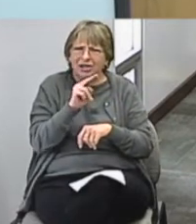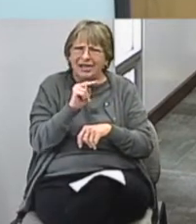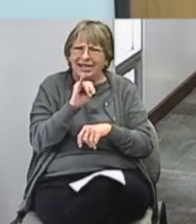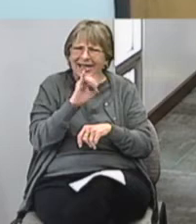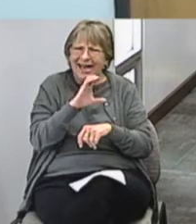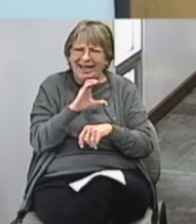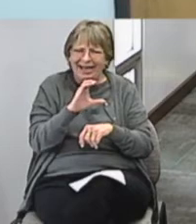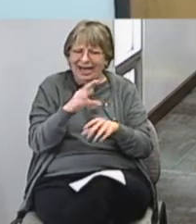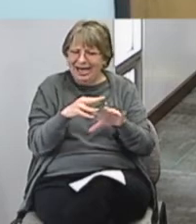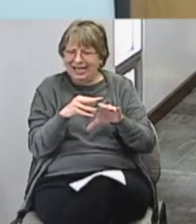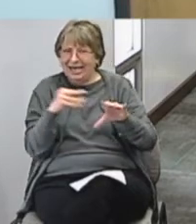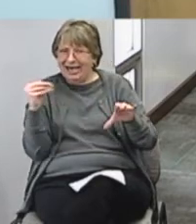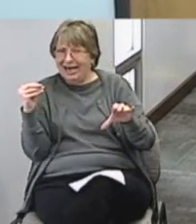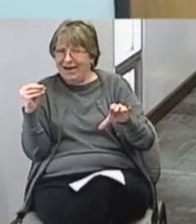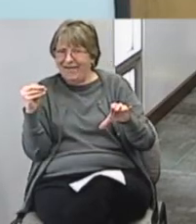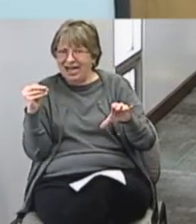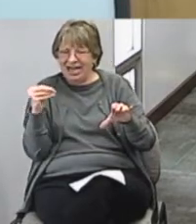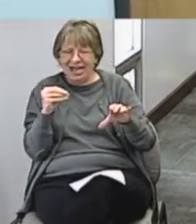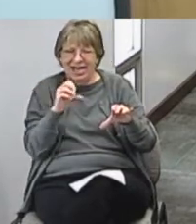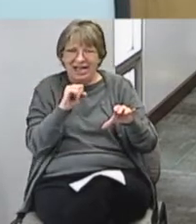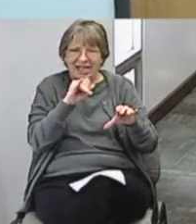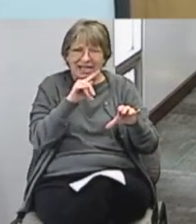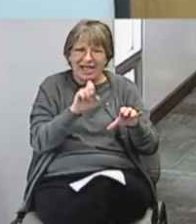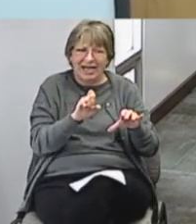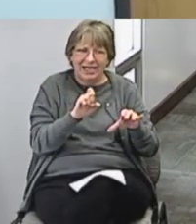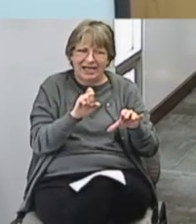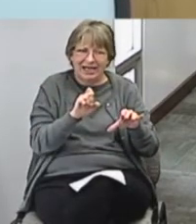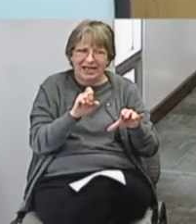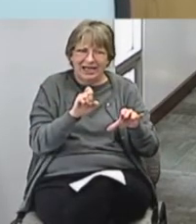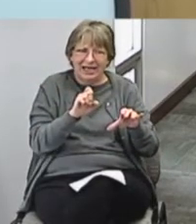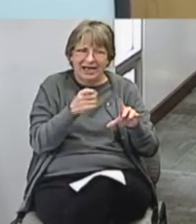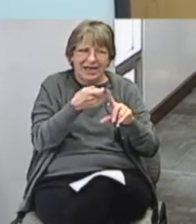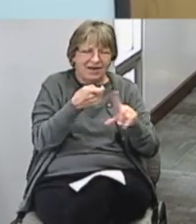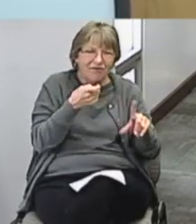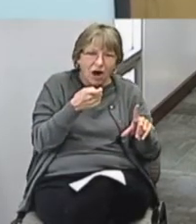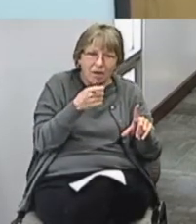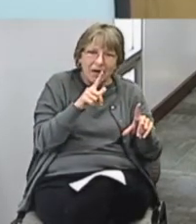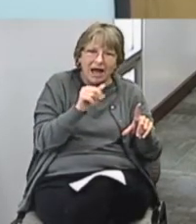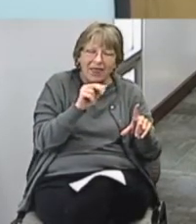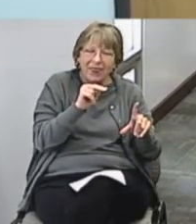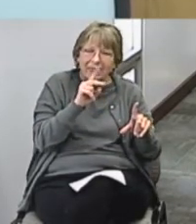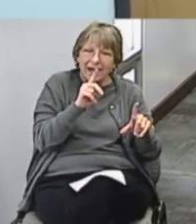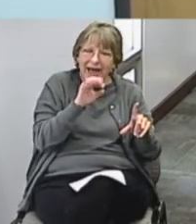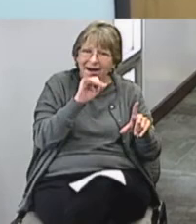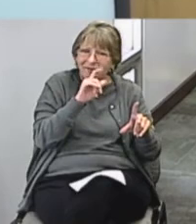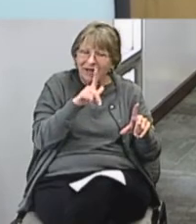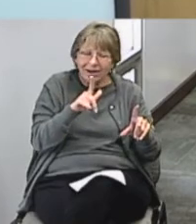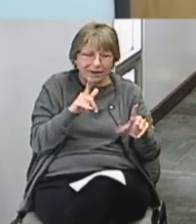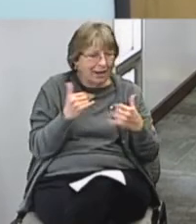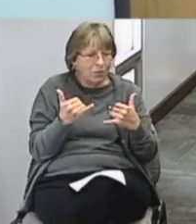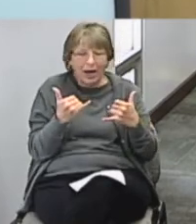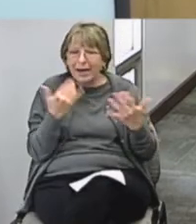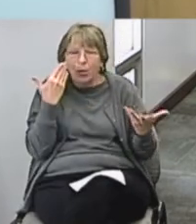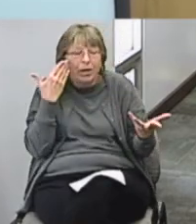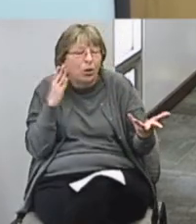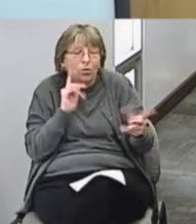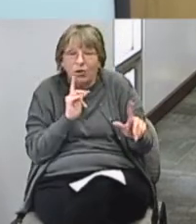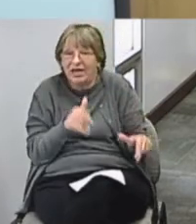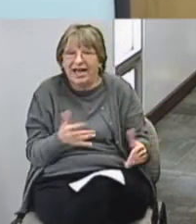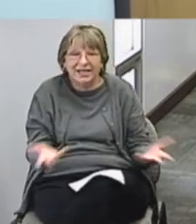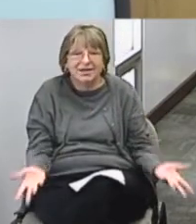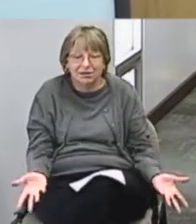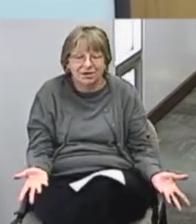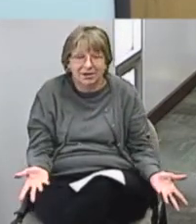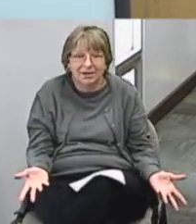not? The arsenic that we're seeing, is it coming from the landfill or not? And right now, we don't know the answer to that. Okay. So it's